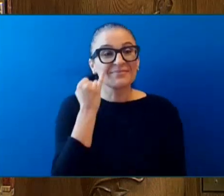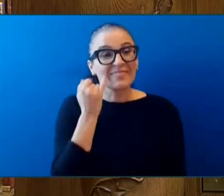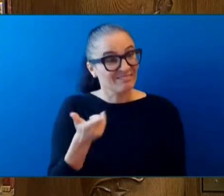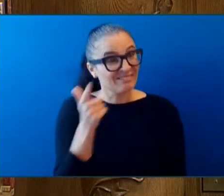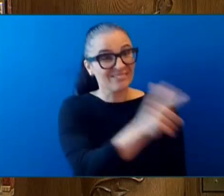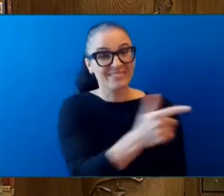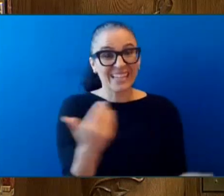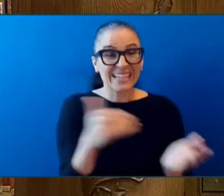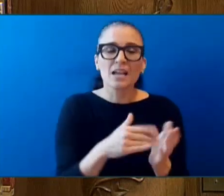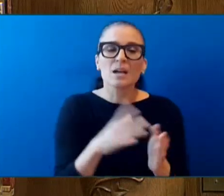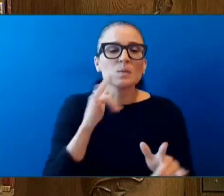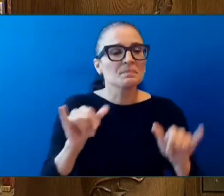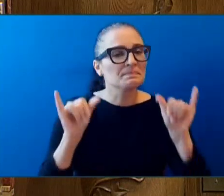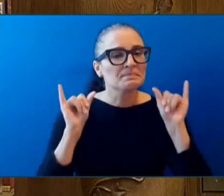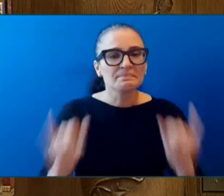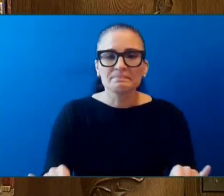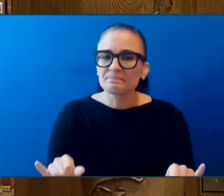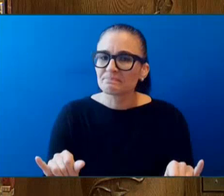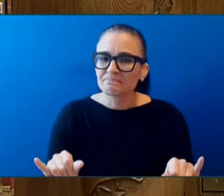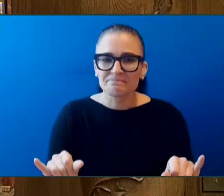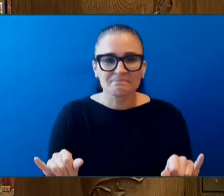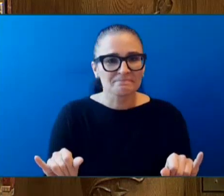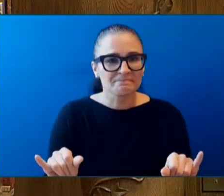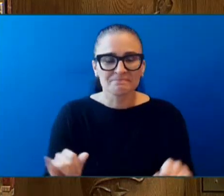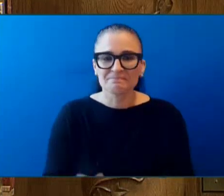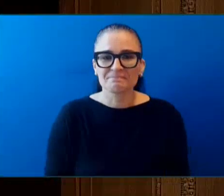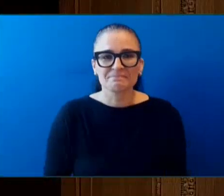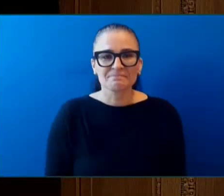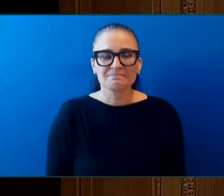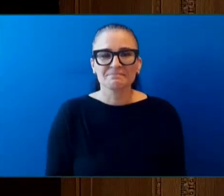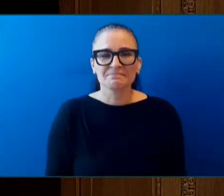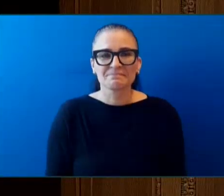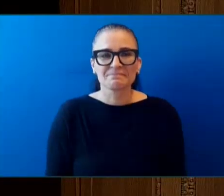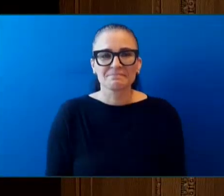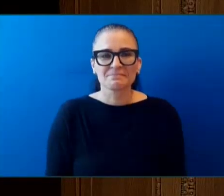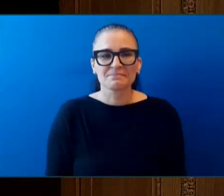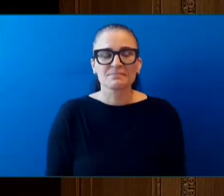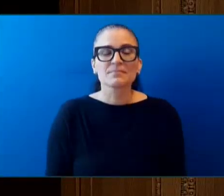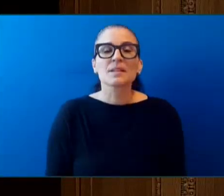Member for Abbotsford West supplemental. Thanks, Honourable Speaker.